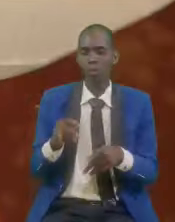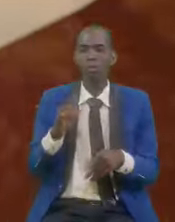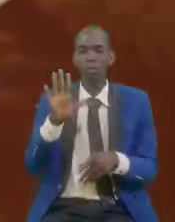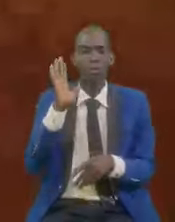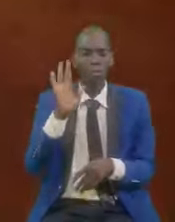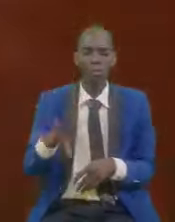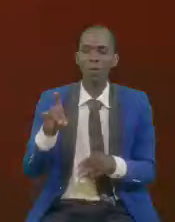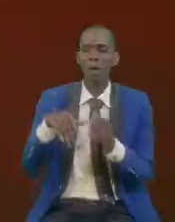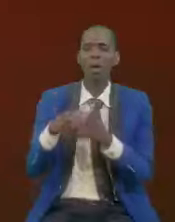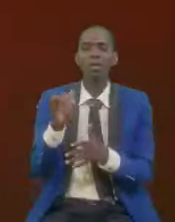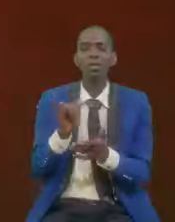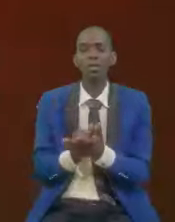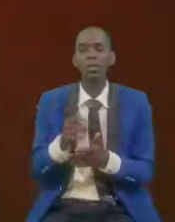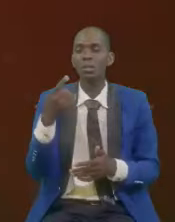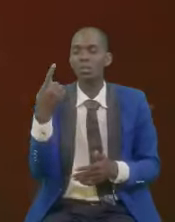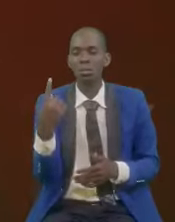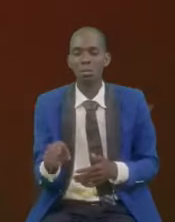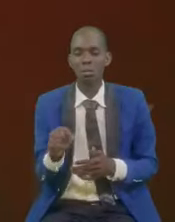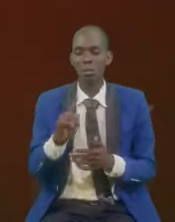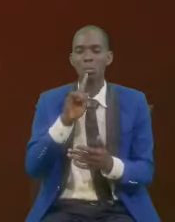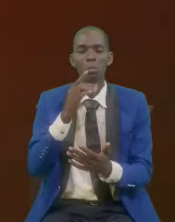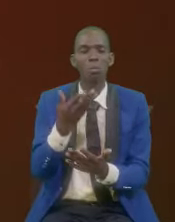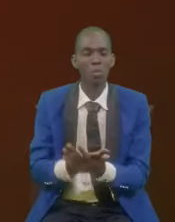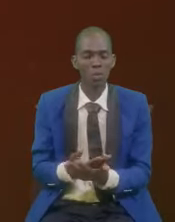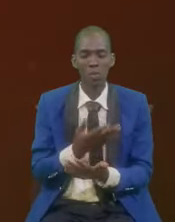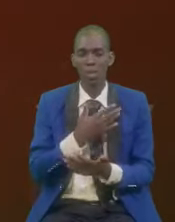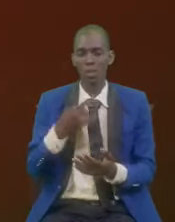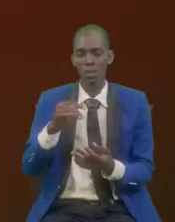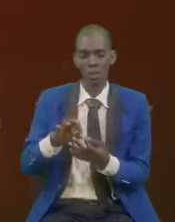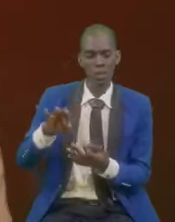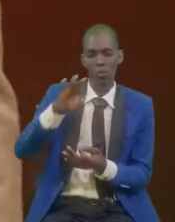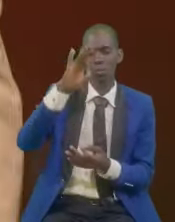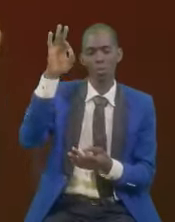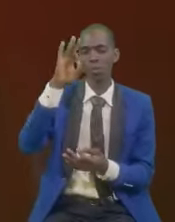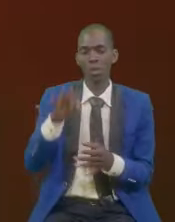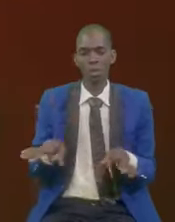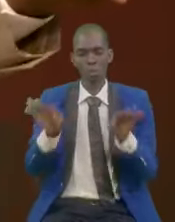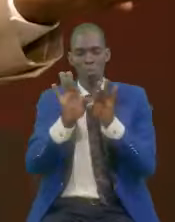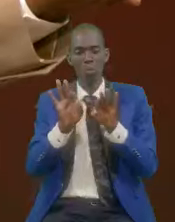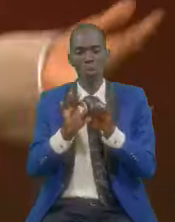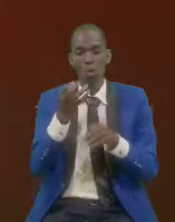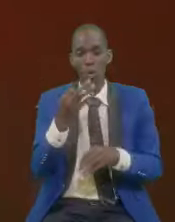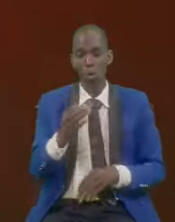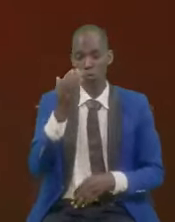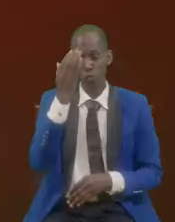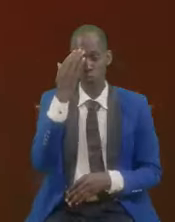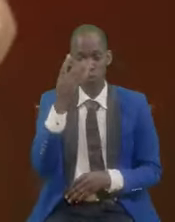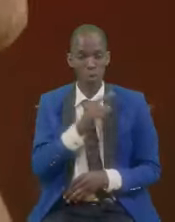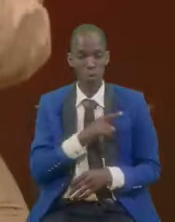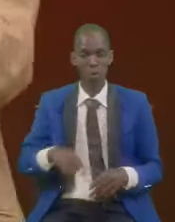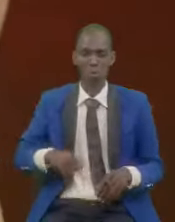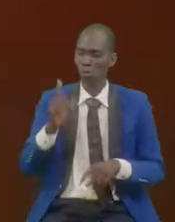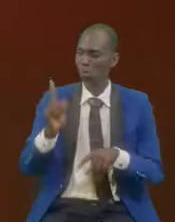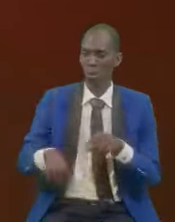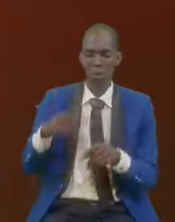evidence and the spiritual, scriptural essence of knowing the Lord, you cannot find